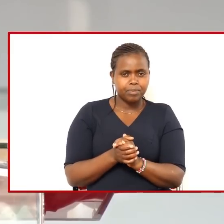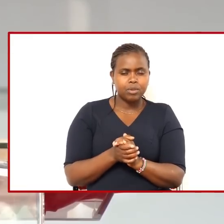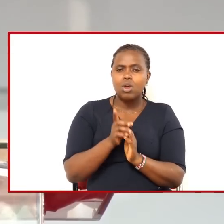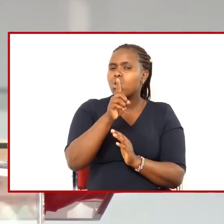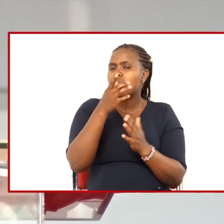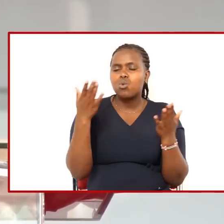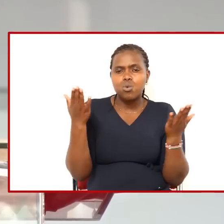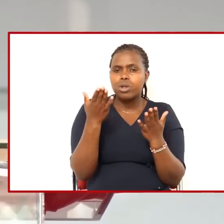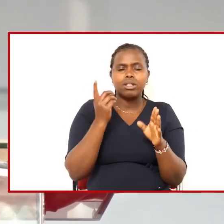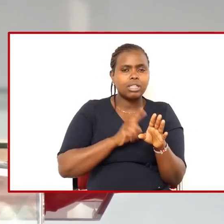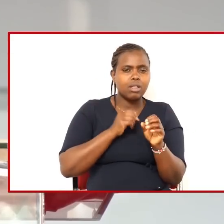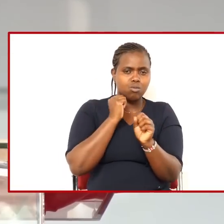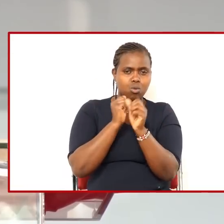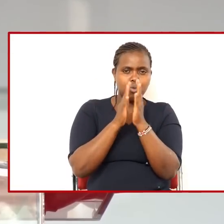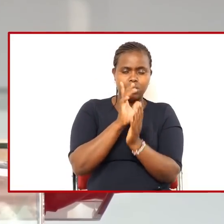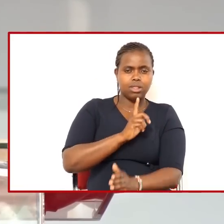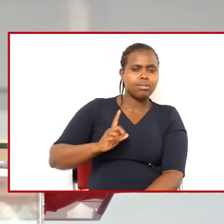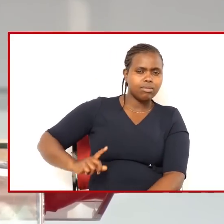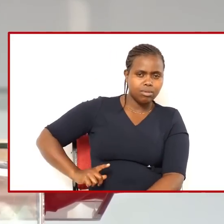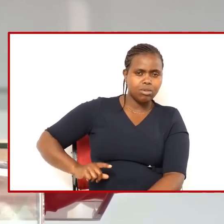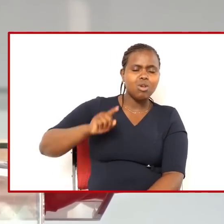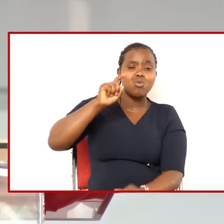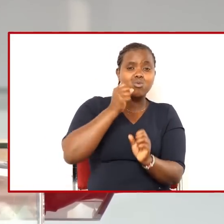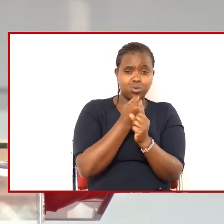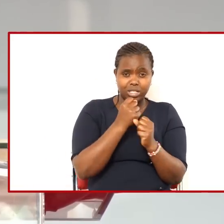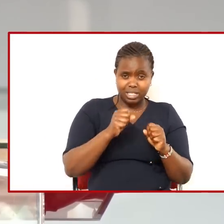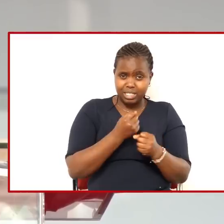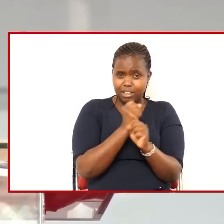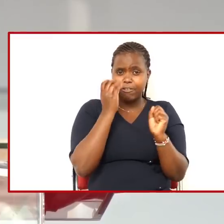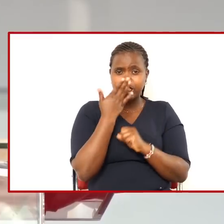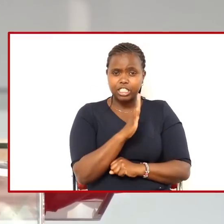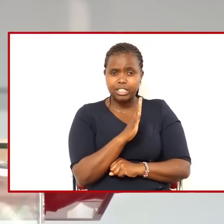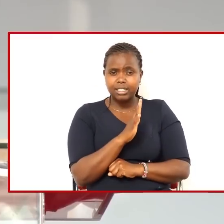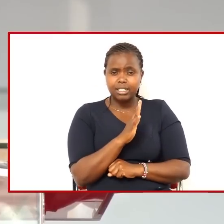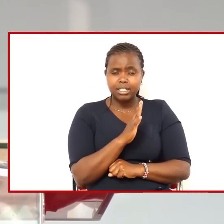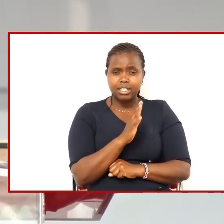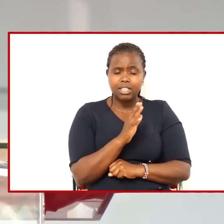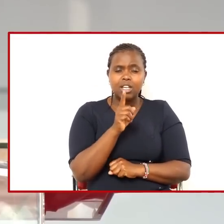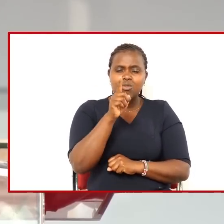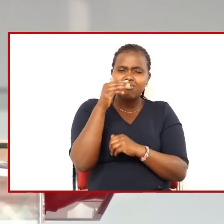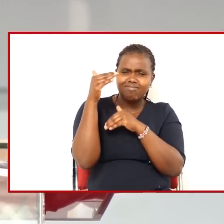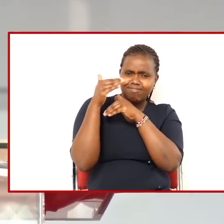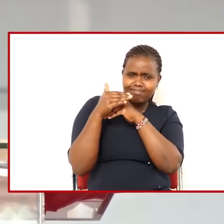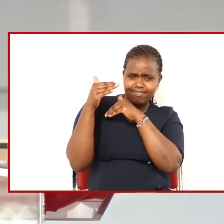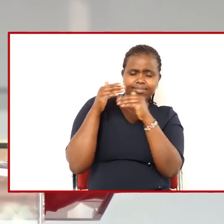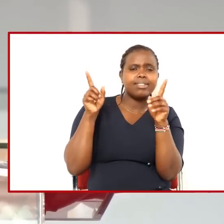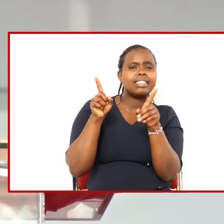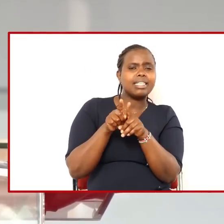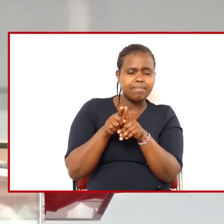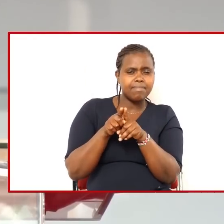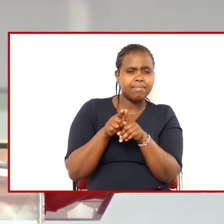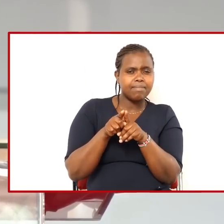Where are you in your walk with him? Are you saved? Are you as close as you should